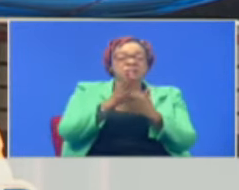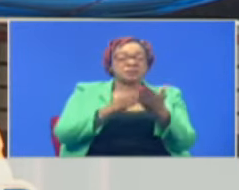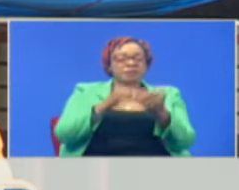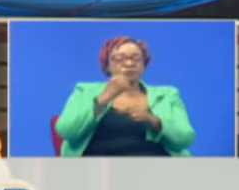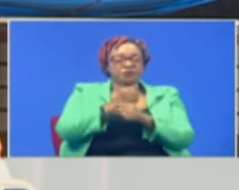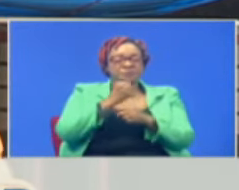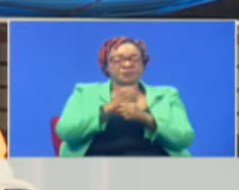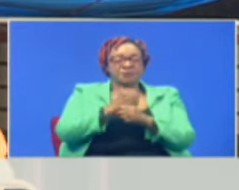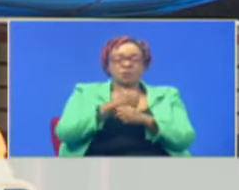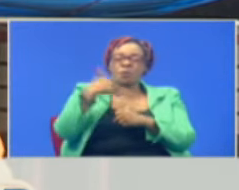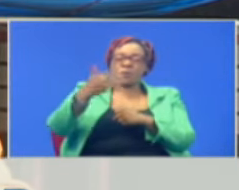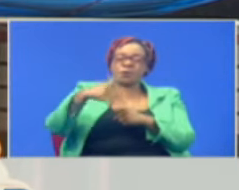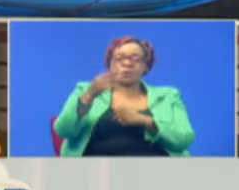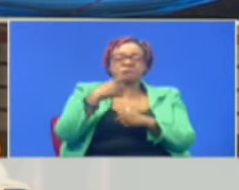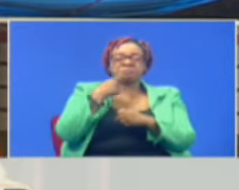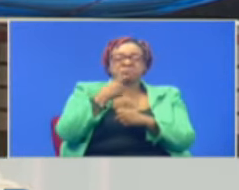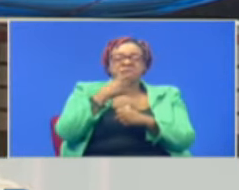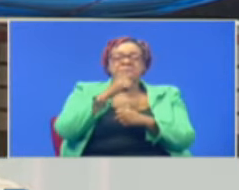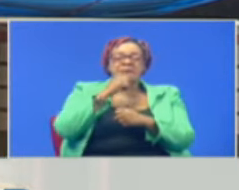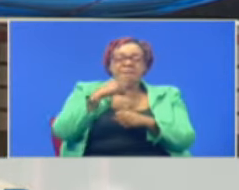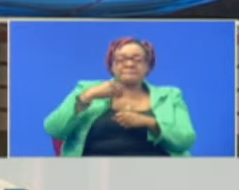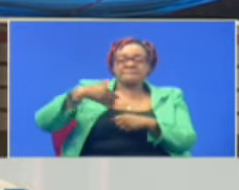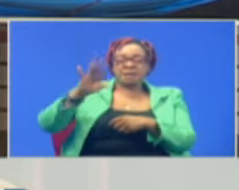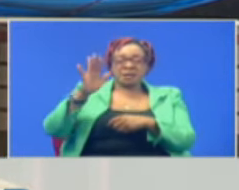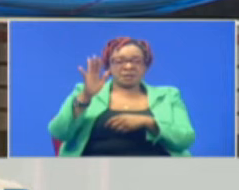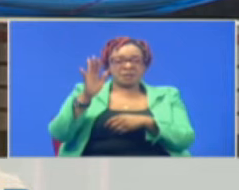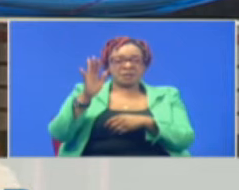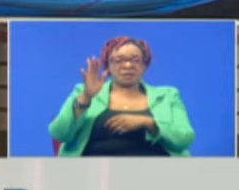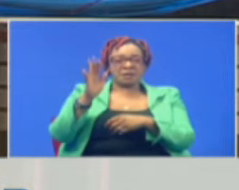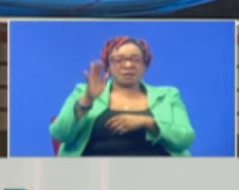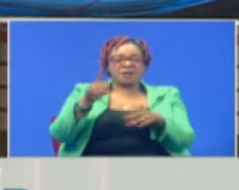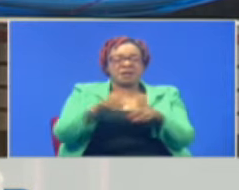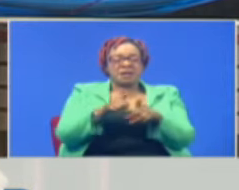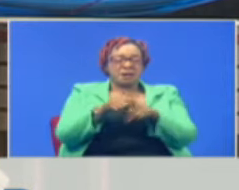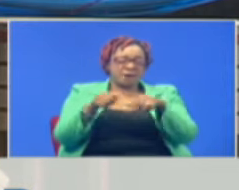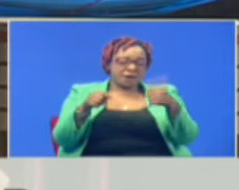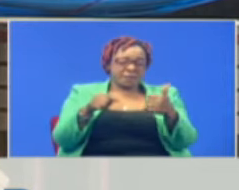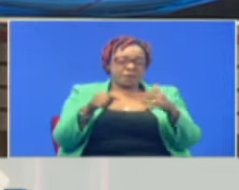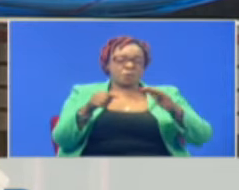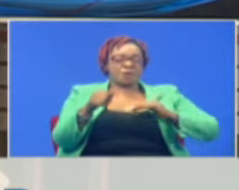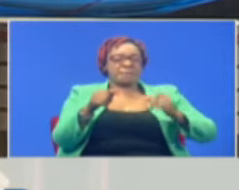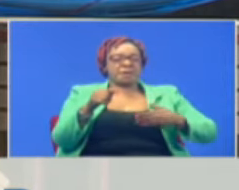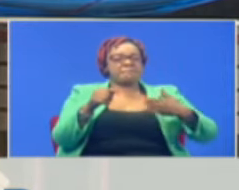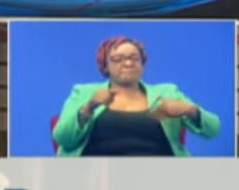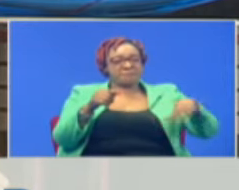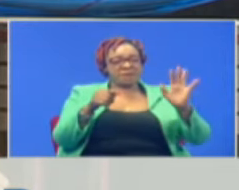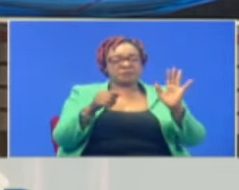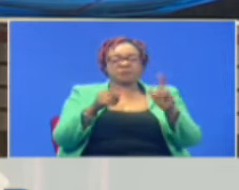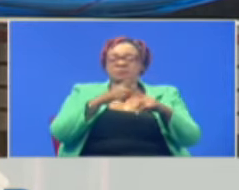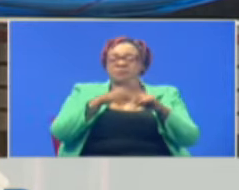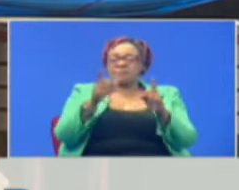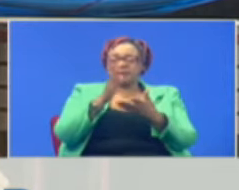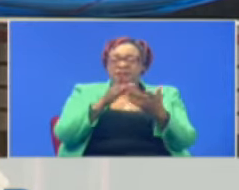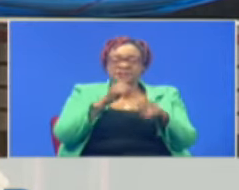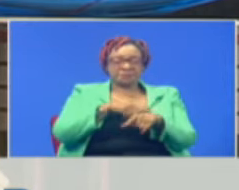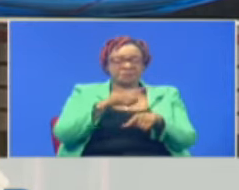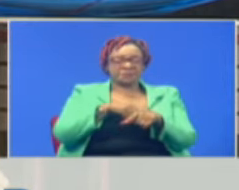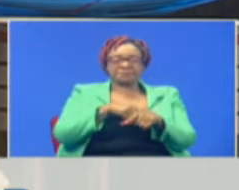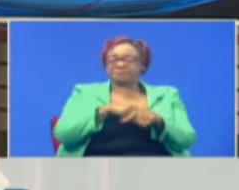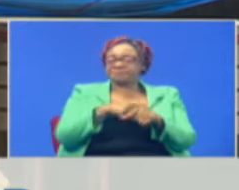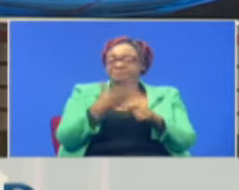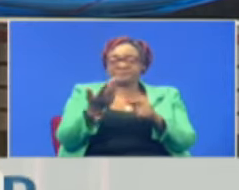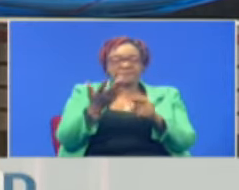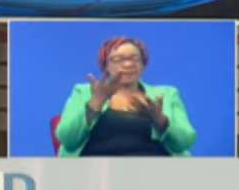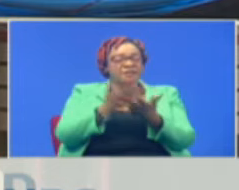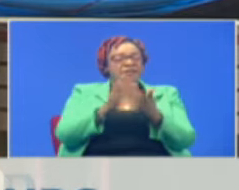to be fit for men and akin to taboo for women to engage in. But times and tide have turned, and